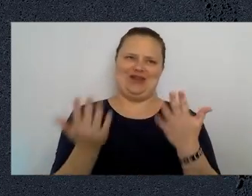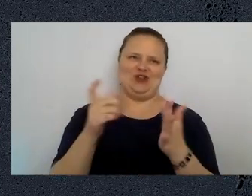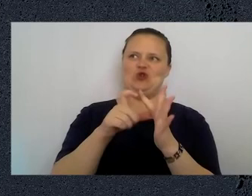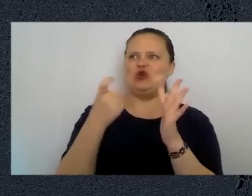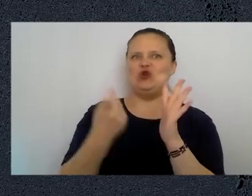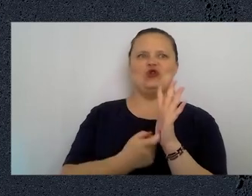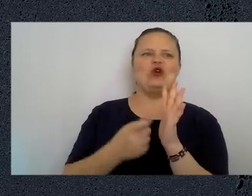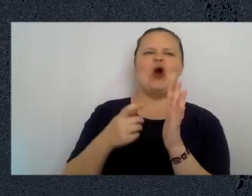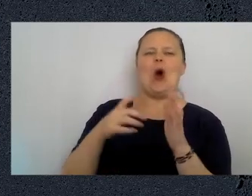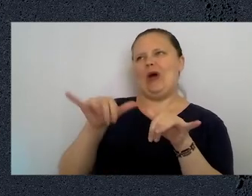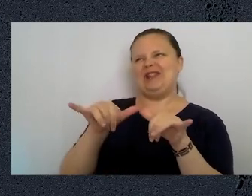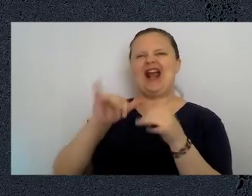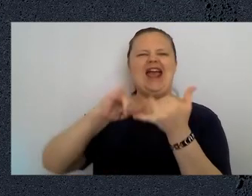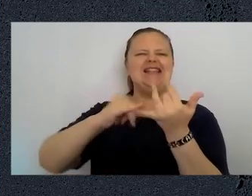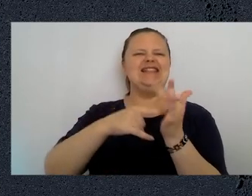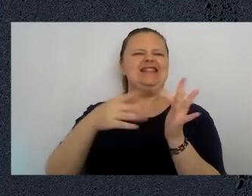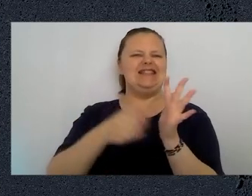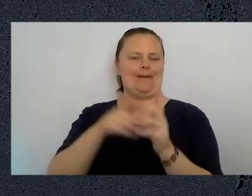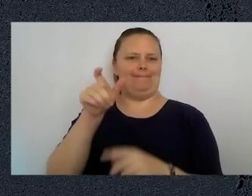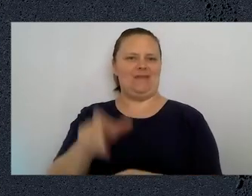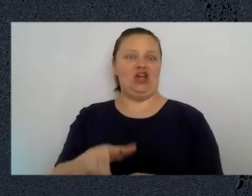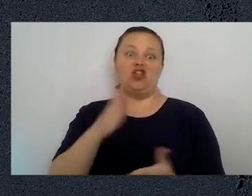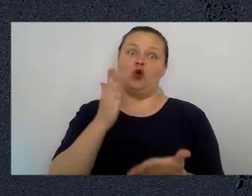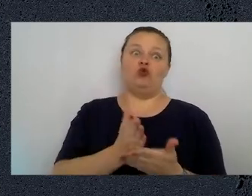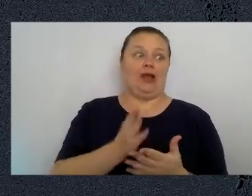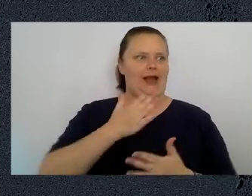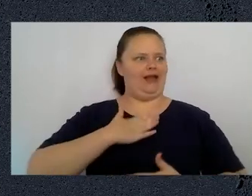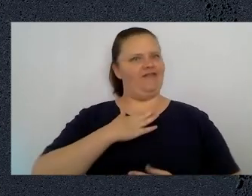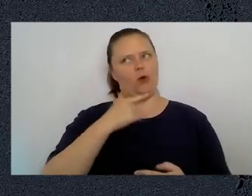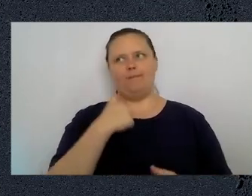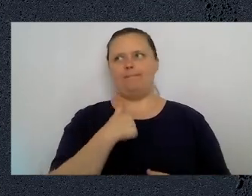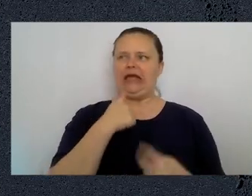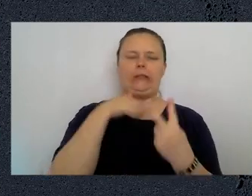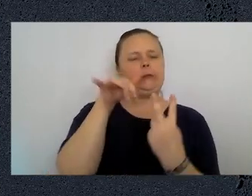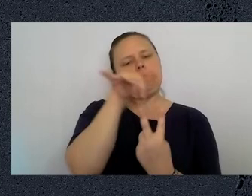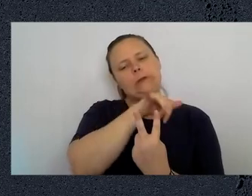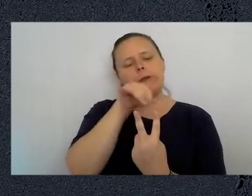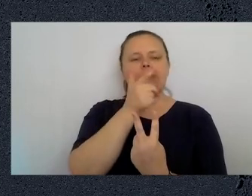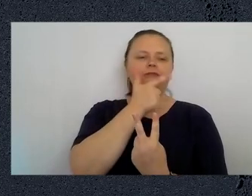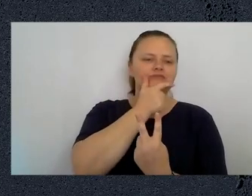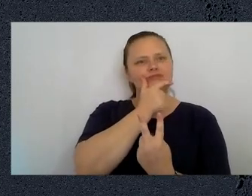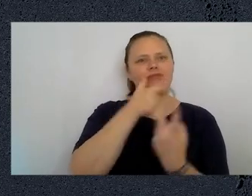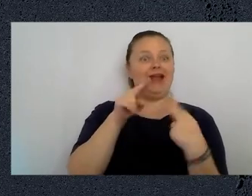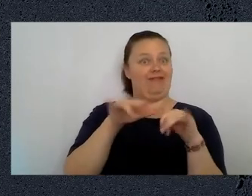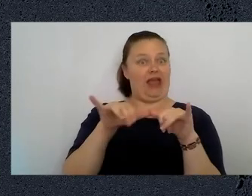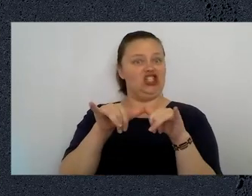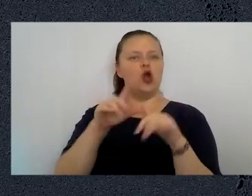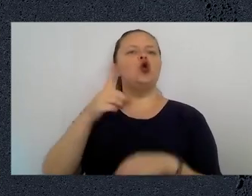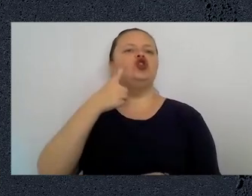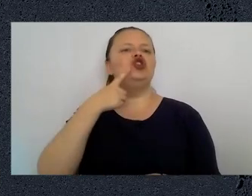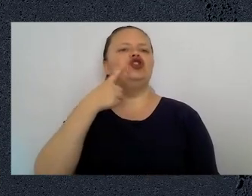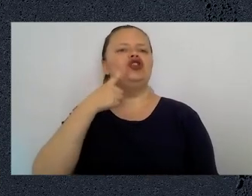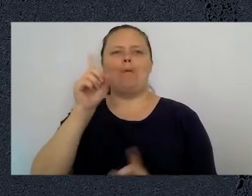here. So for me, it was only a matter of figuring out, is it a doctor or an engineer? And if it's an engineer, what kind of engineer am I going to